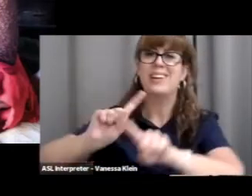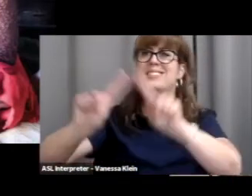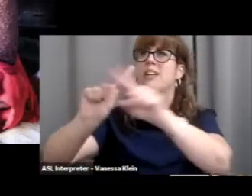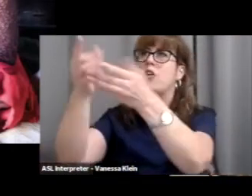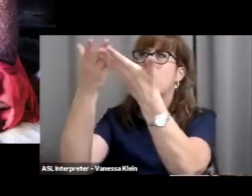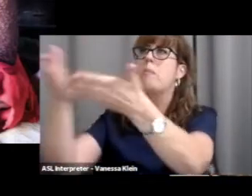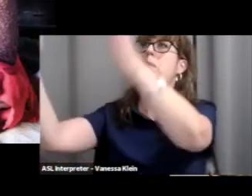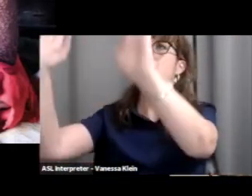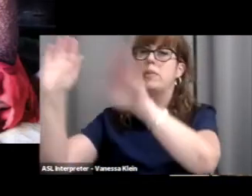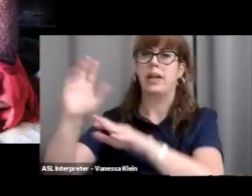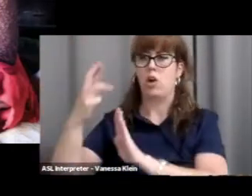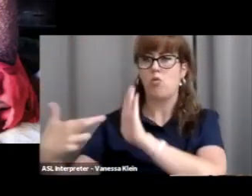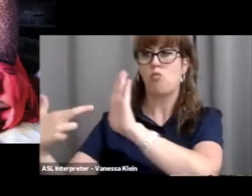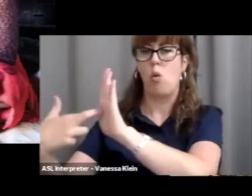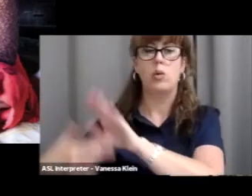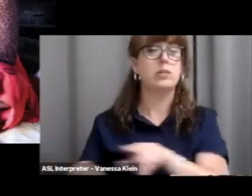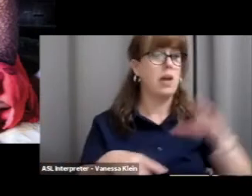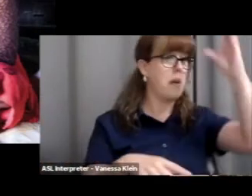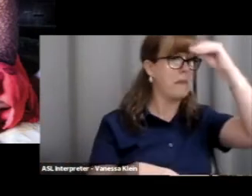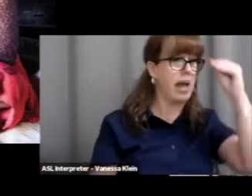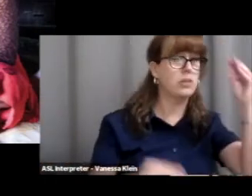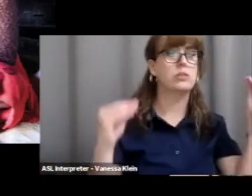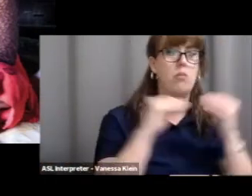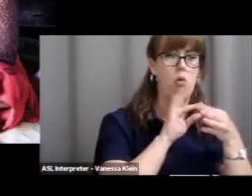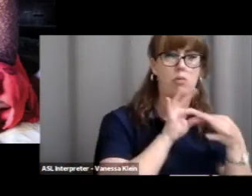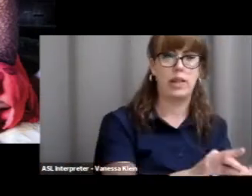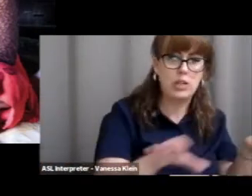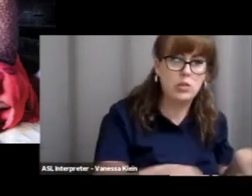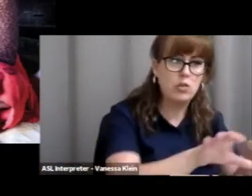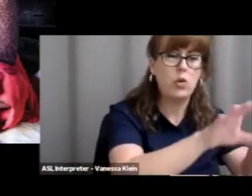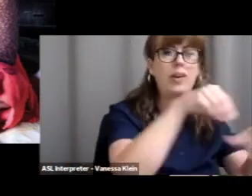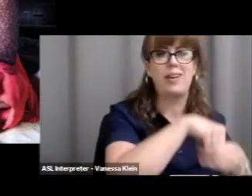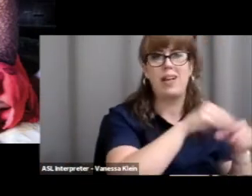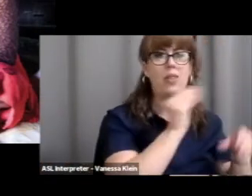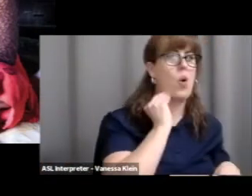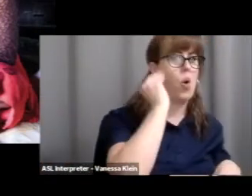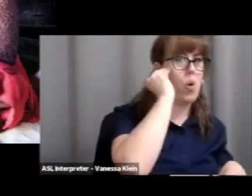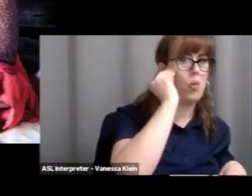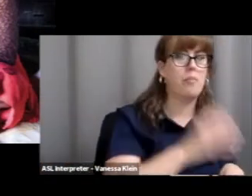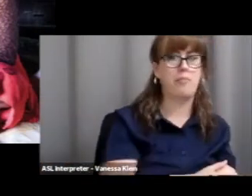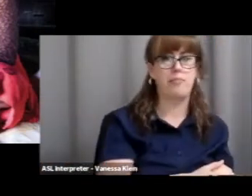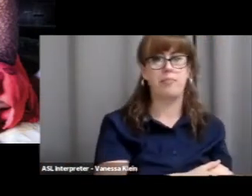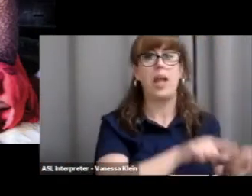domestic activities, as well as showing female characters in public spaces and male characters in